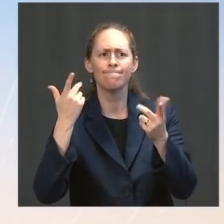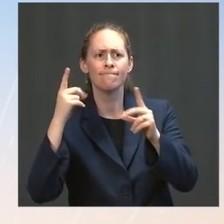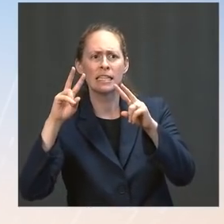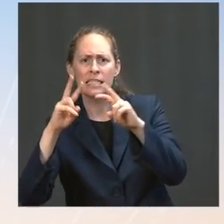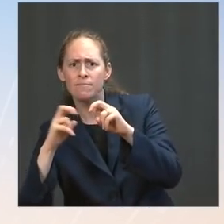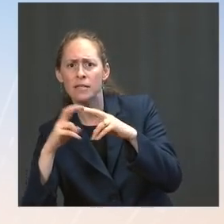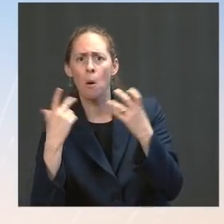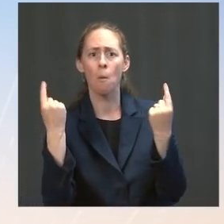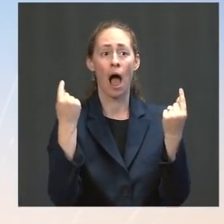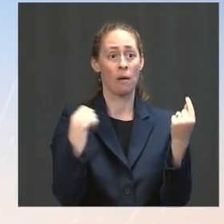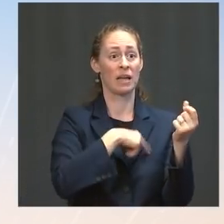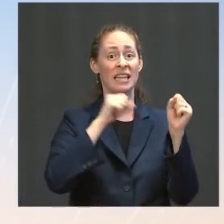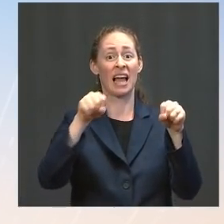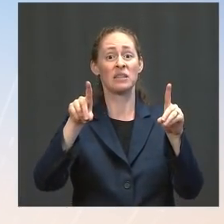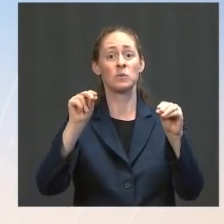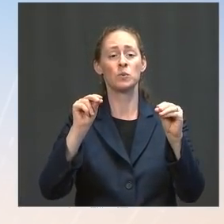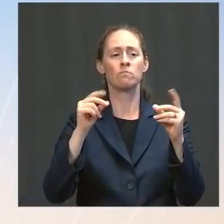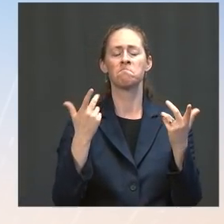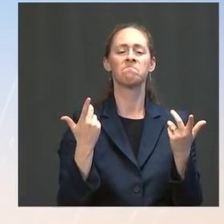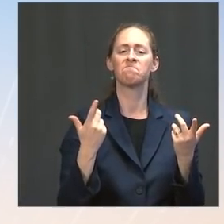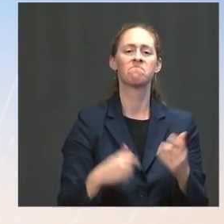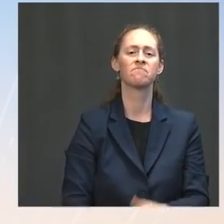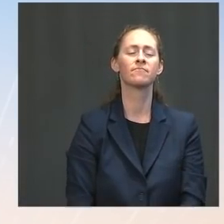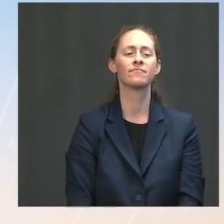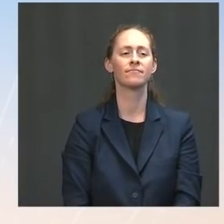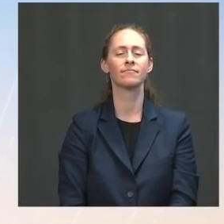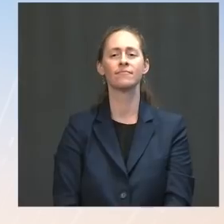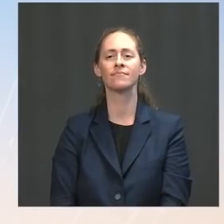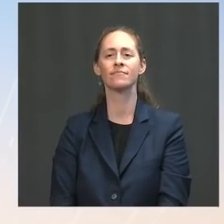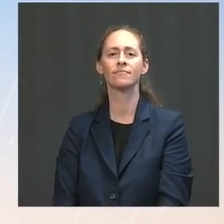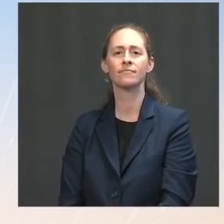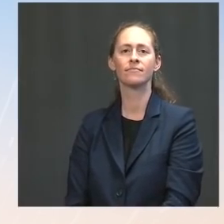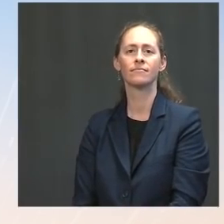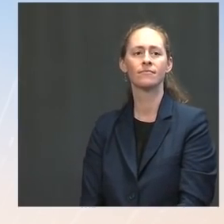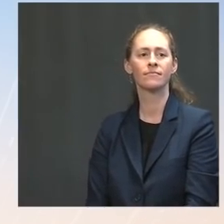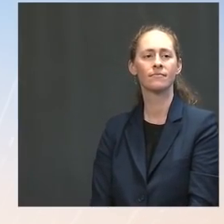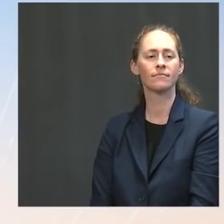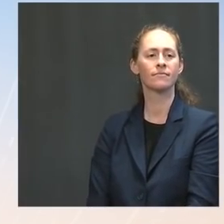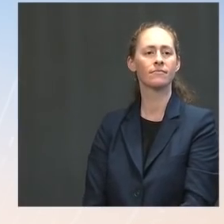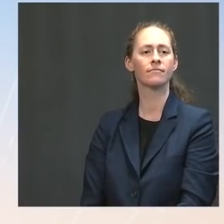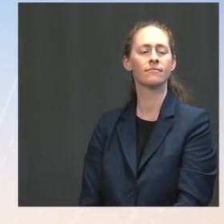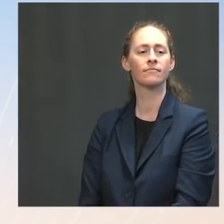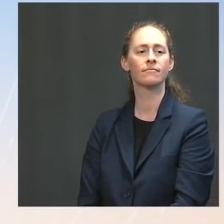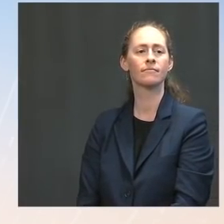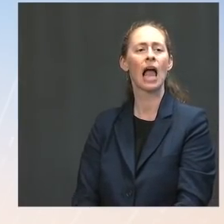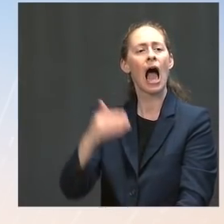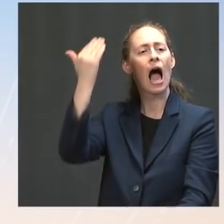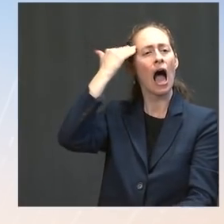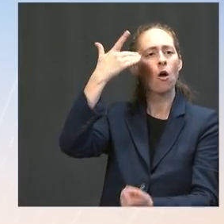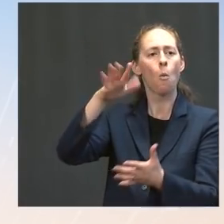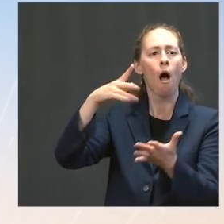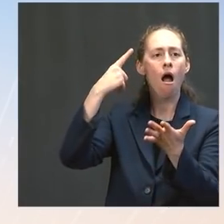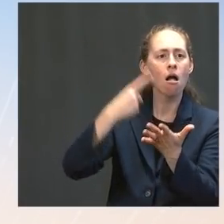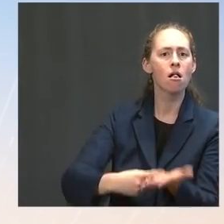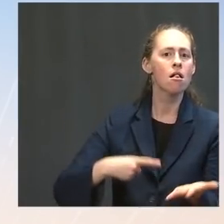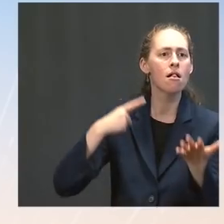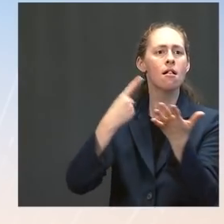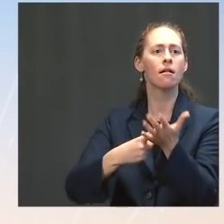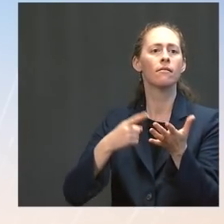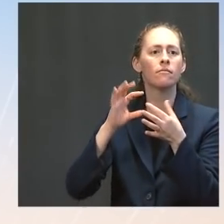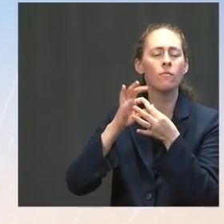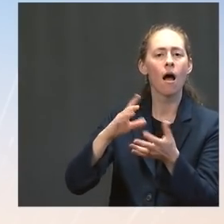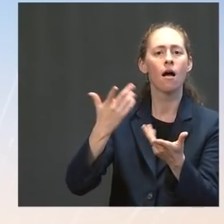should say, American citizens. There could be Afghans who would be eligible for special immigrant visas, or would